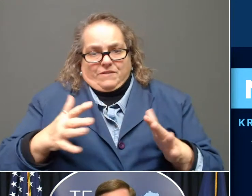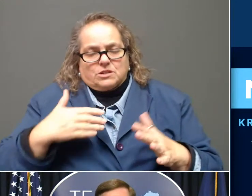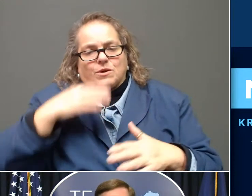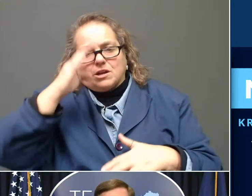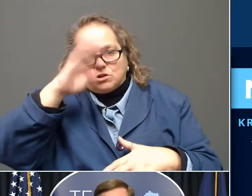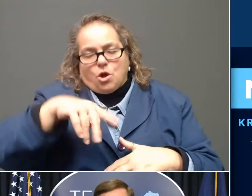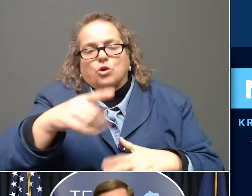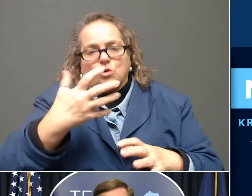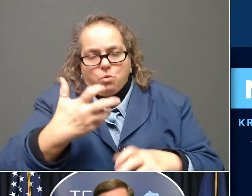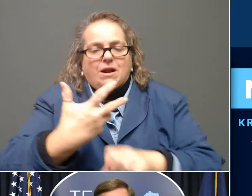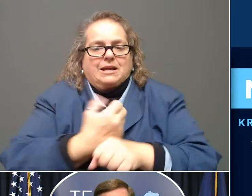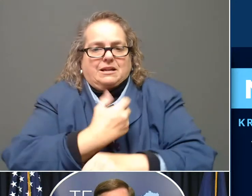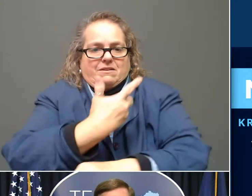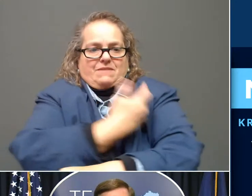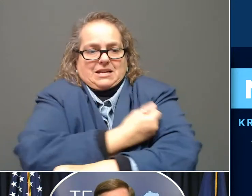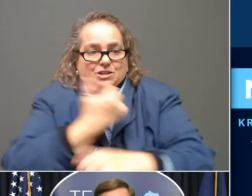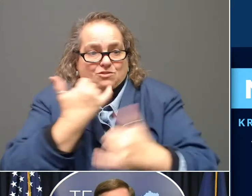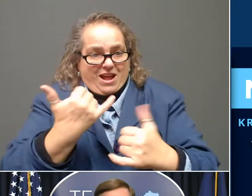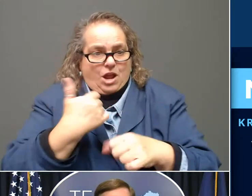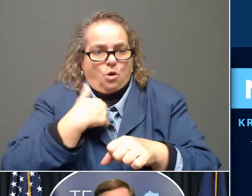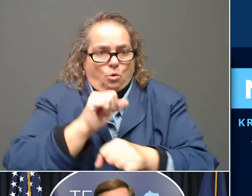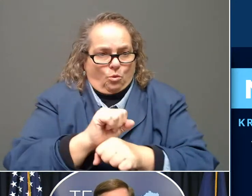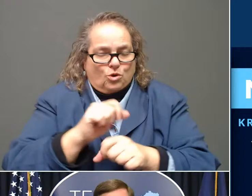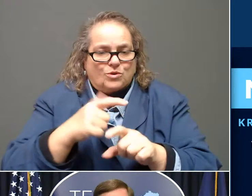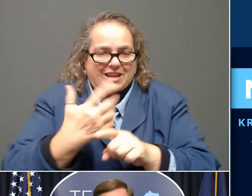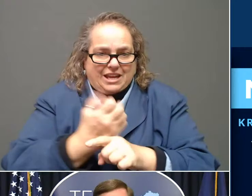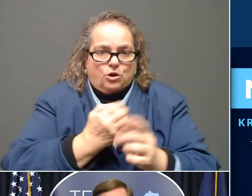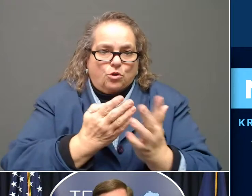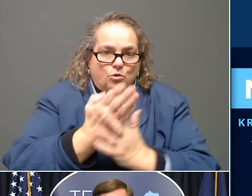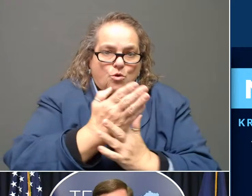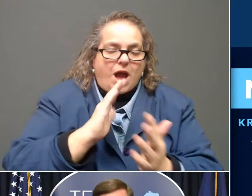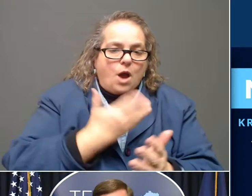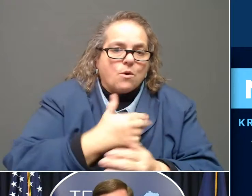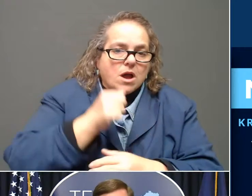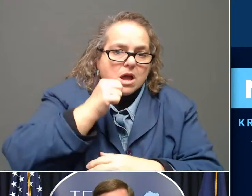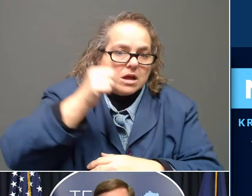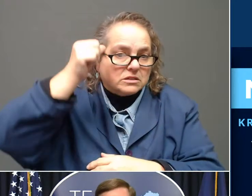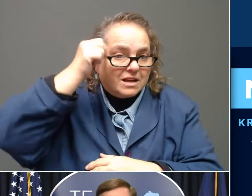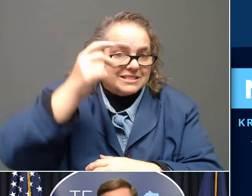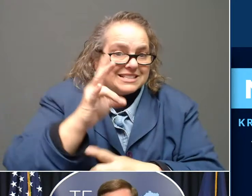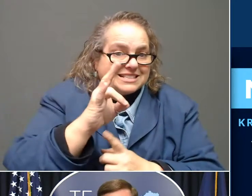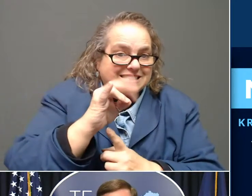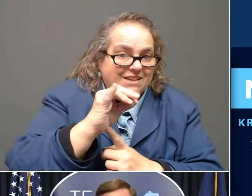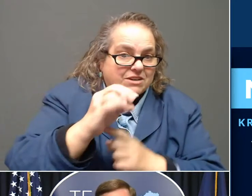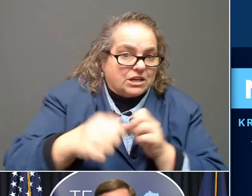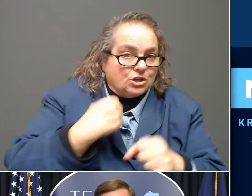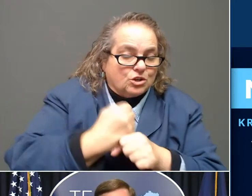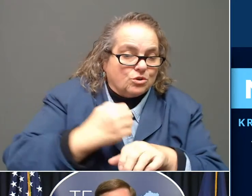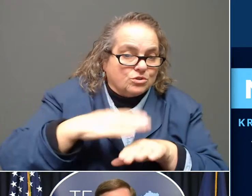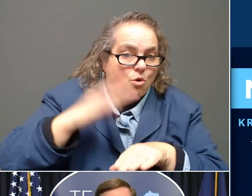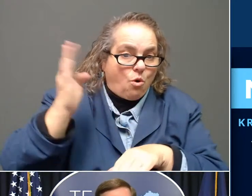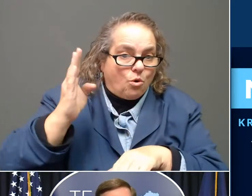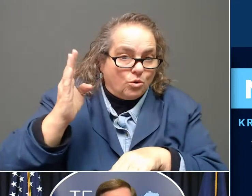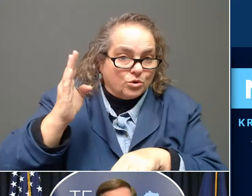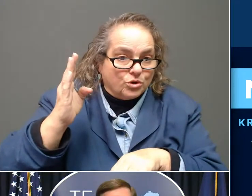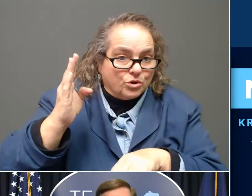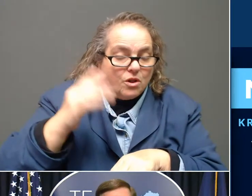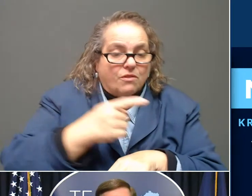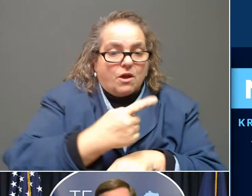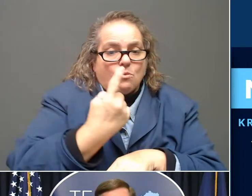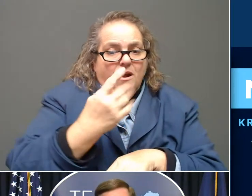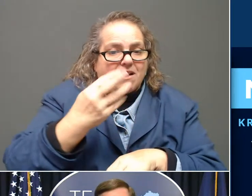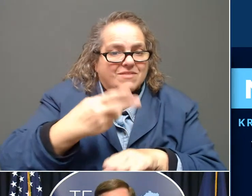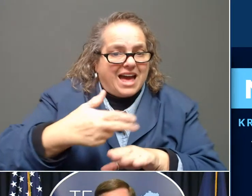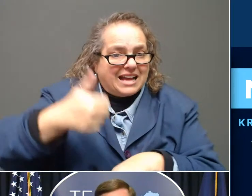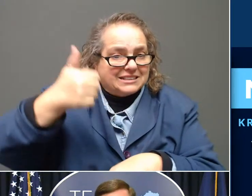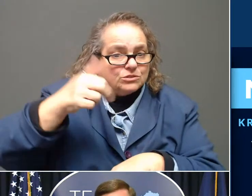so, yes, people will be able to be scheduled for 3 weeks or 4 weeks later to get their booster. And as